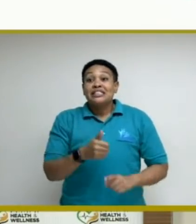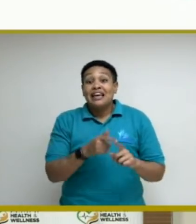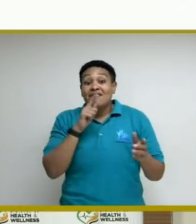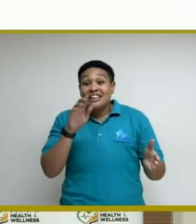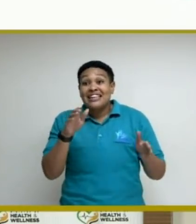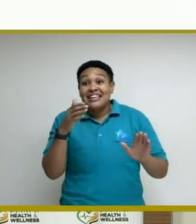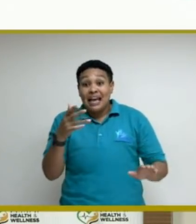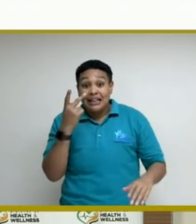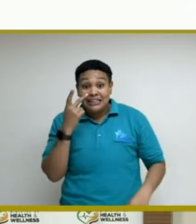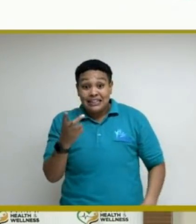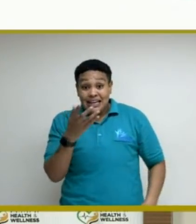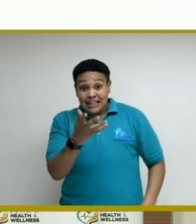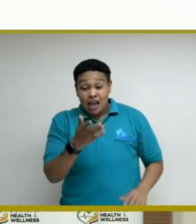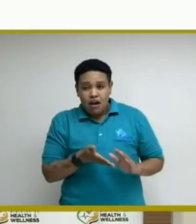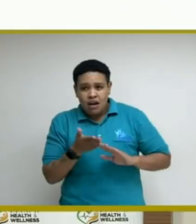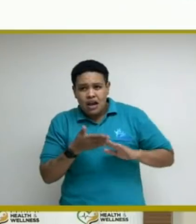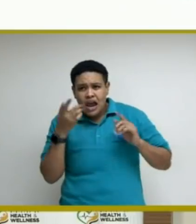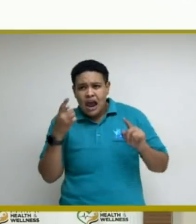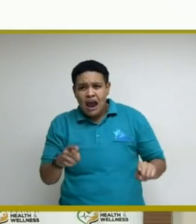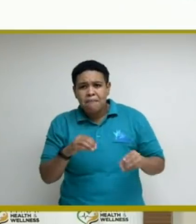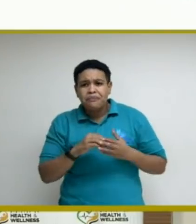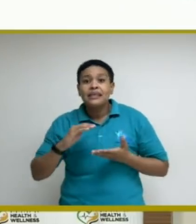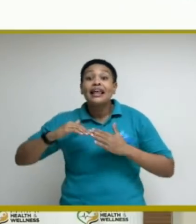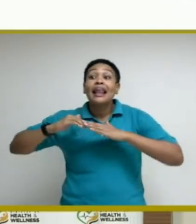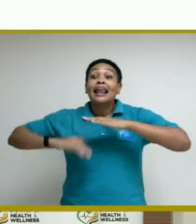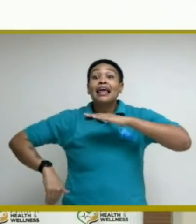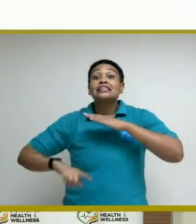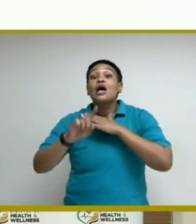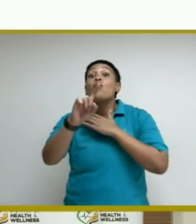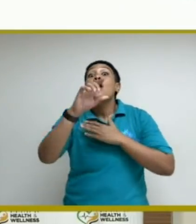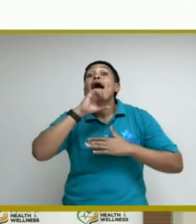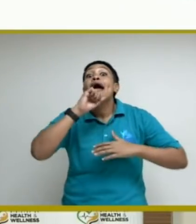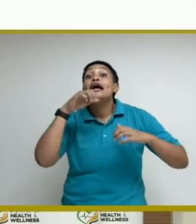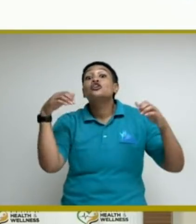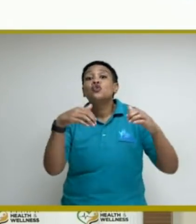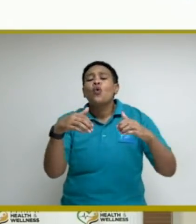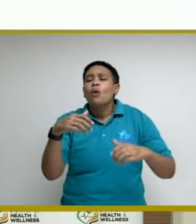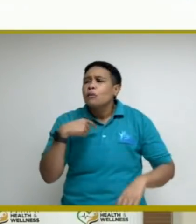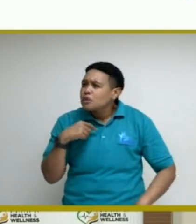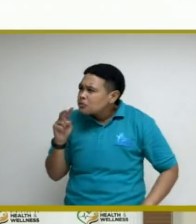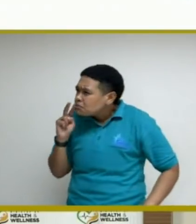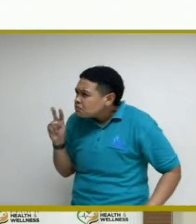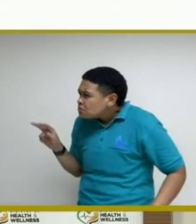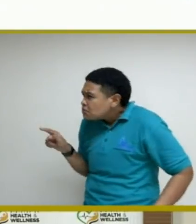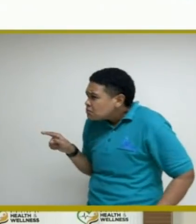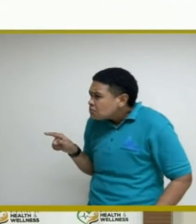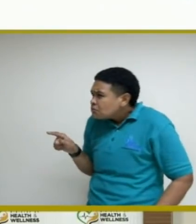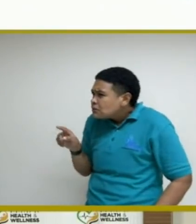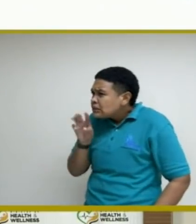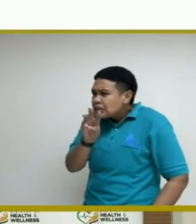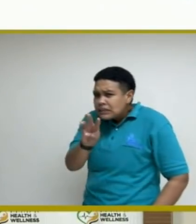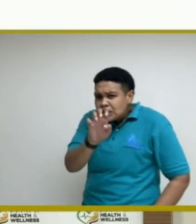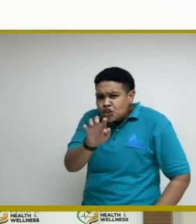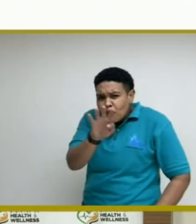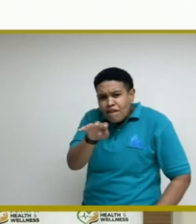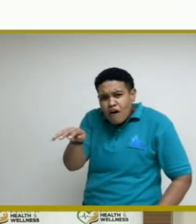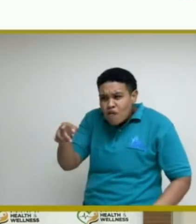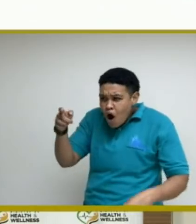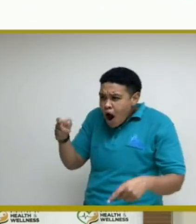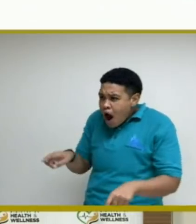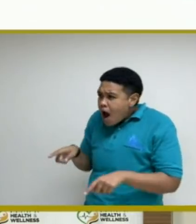deaths seen. In the less than 1 age group, we would have had 644